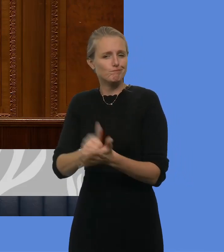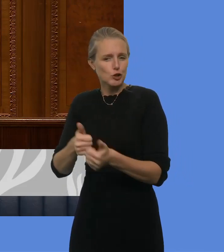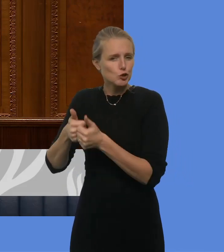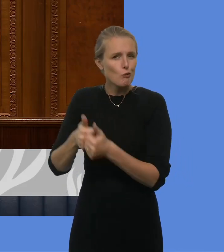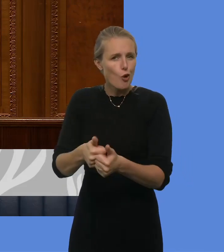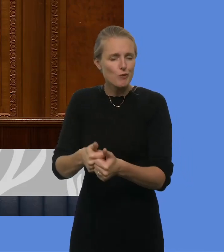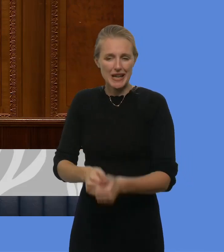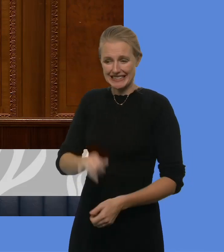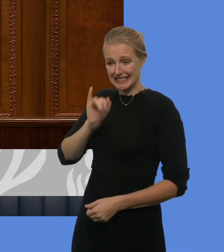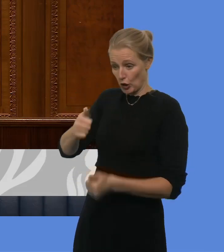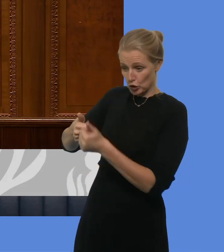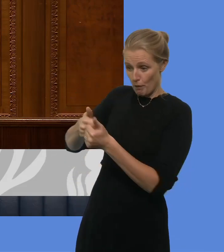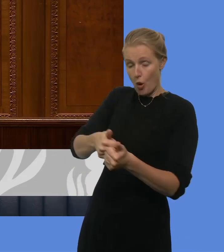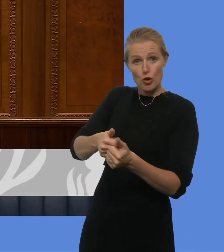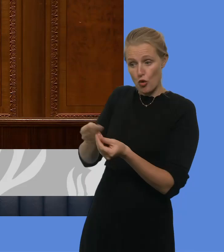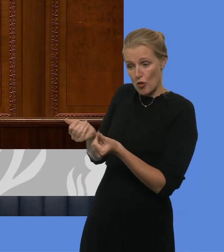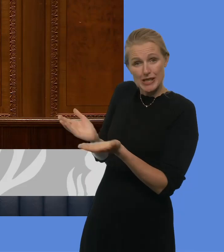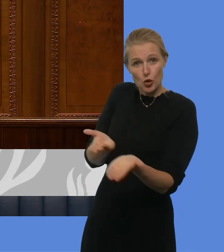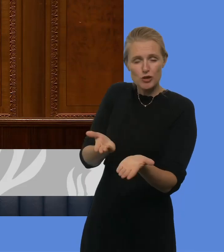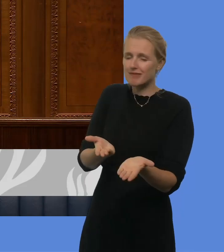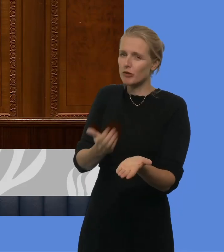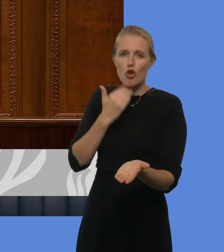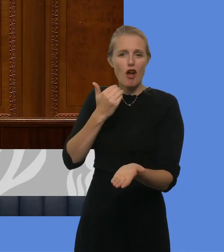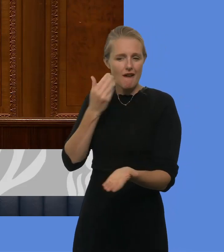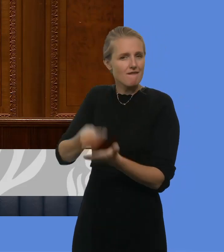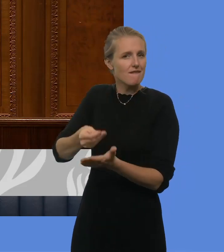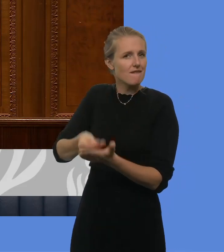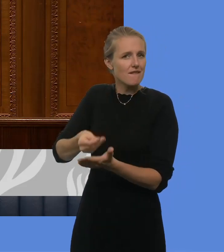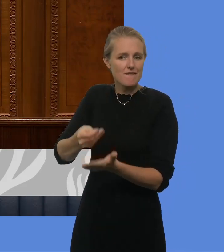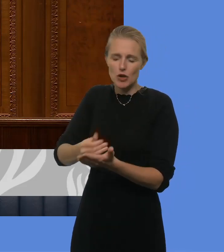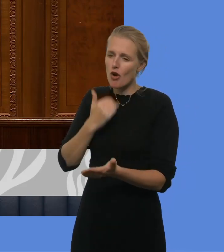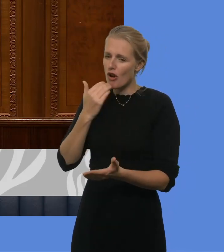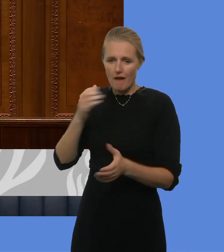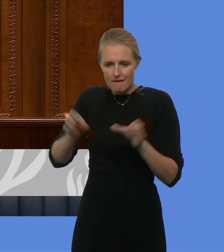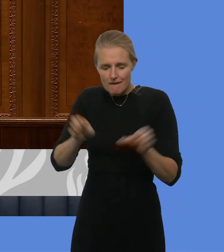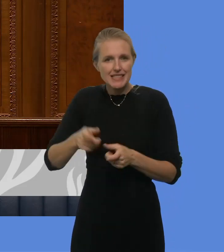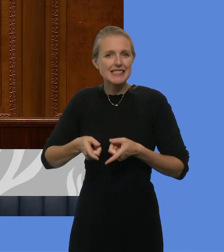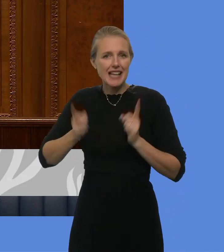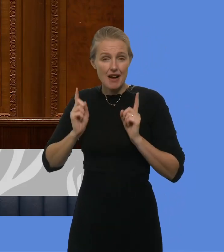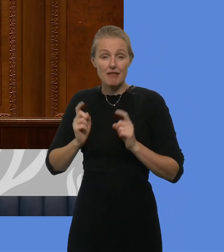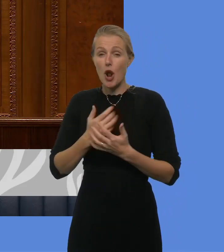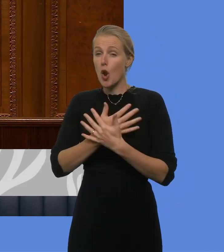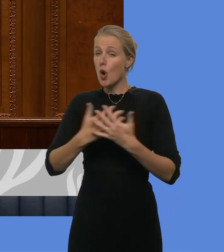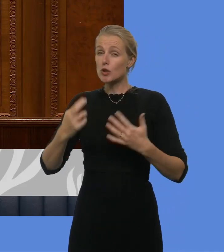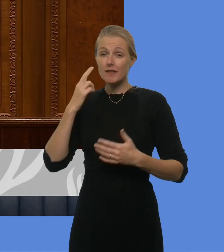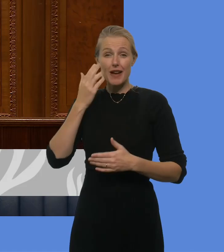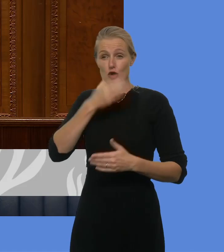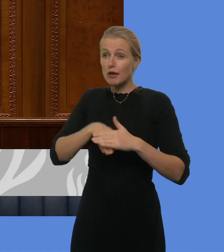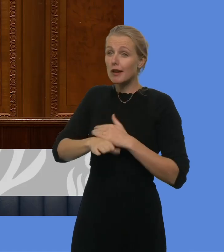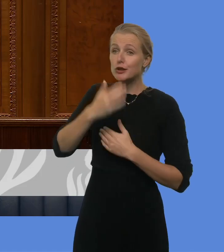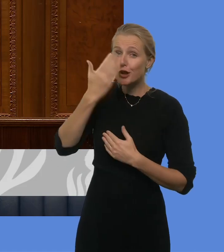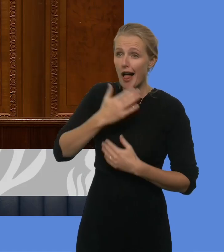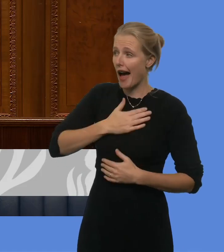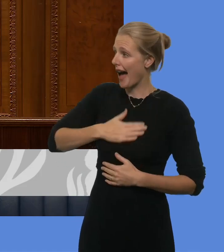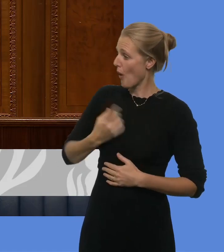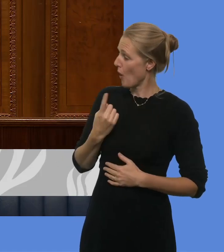under-resourced. Most deaf children attend mainstream schools, where there is a good chance that they will be the only deaf child. Deaf children and young